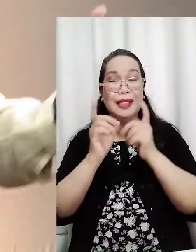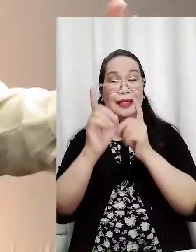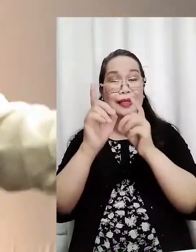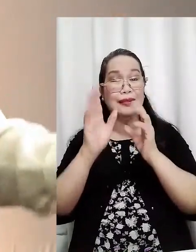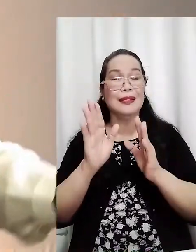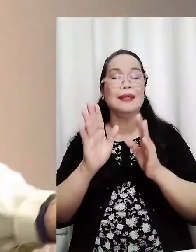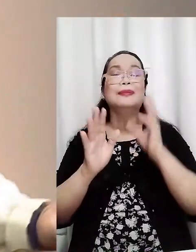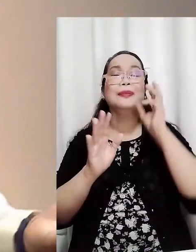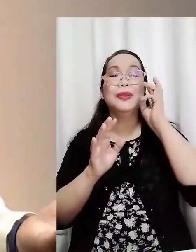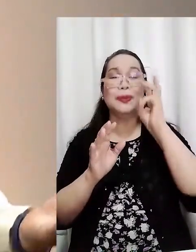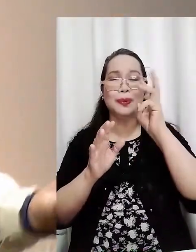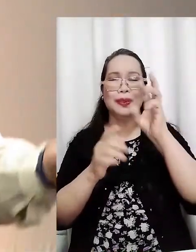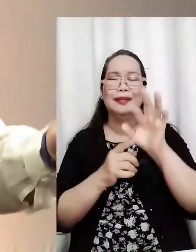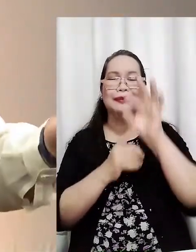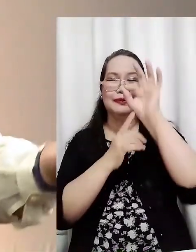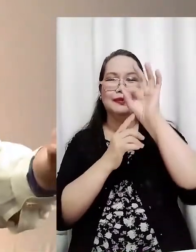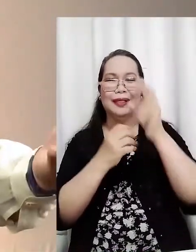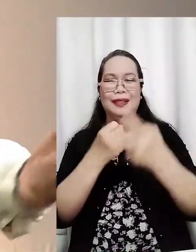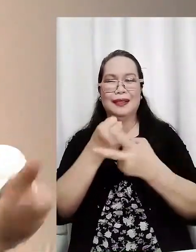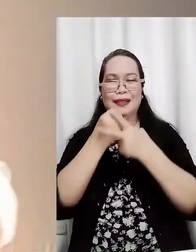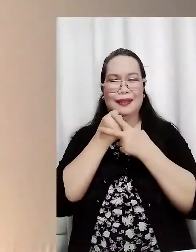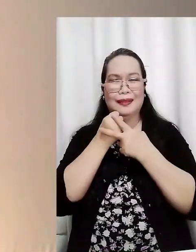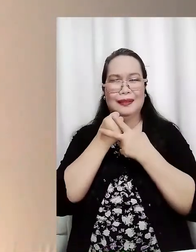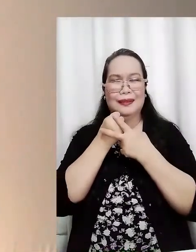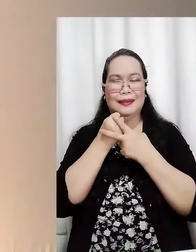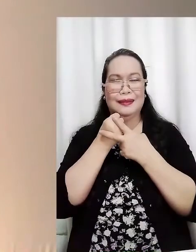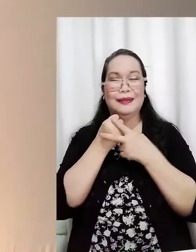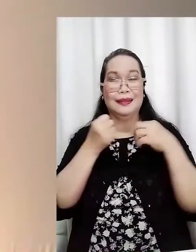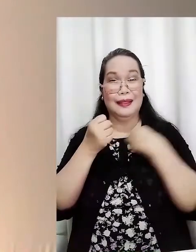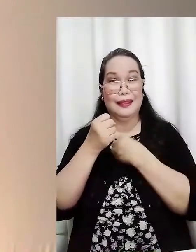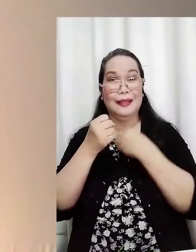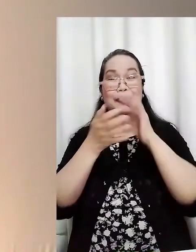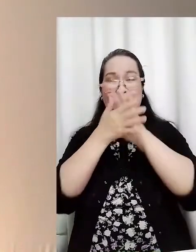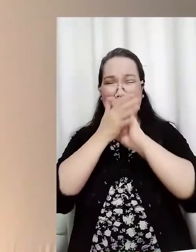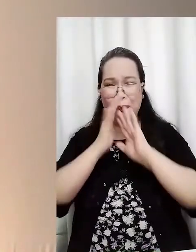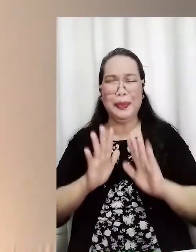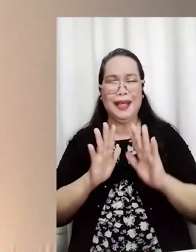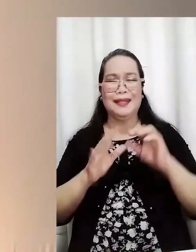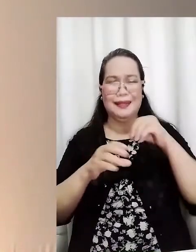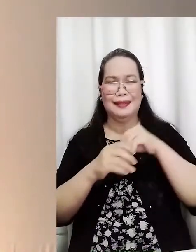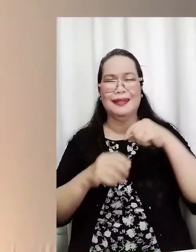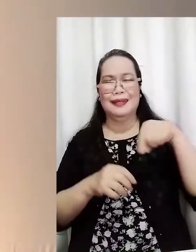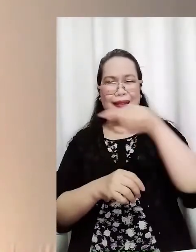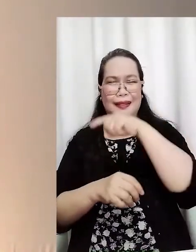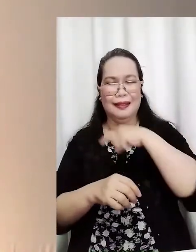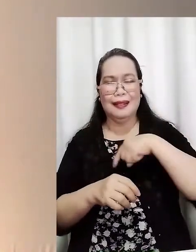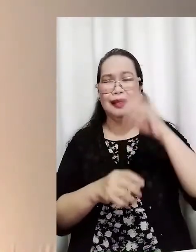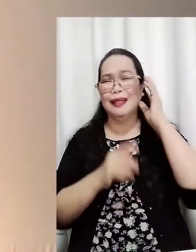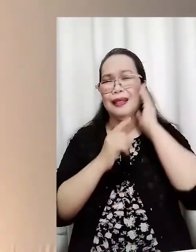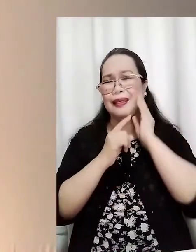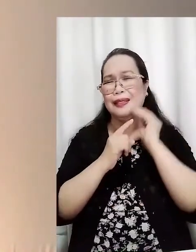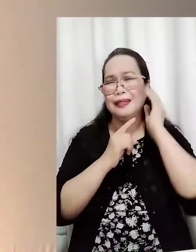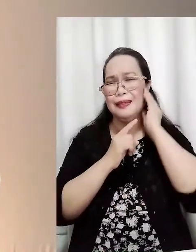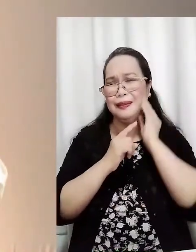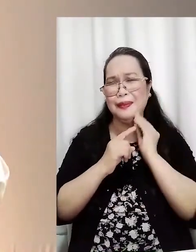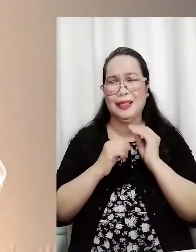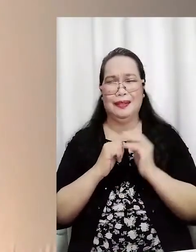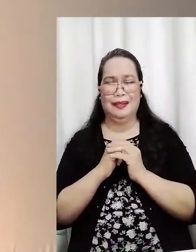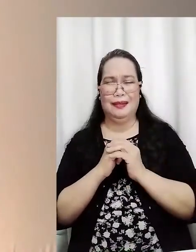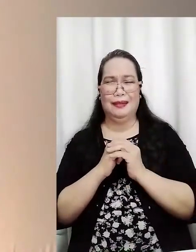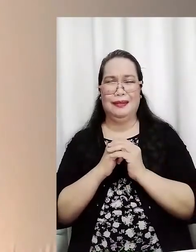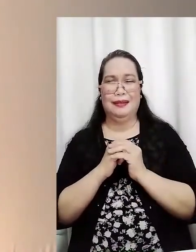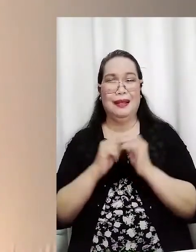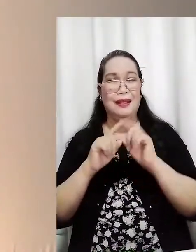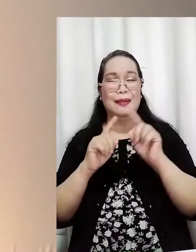find safety in our presence. Yes, we want them to experience peace, but sana